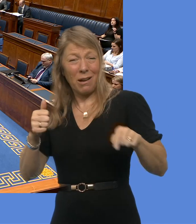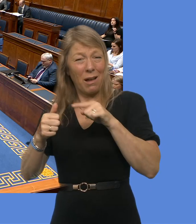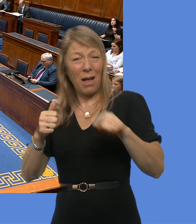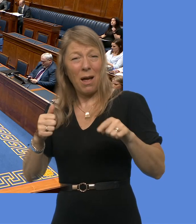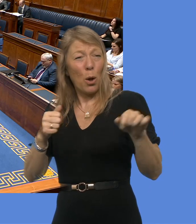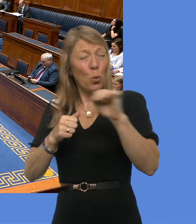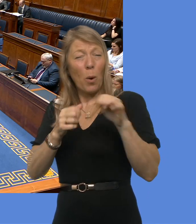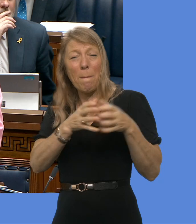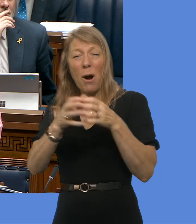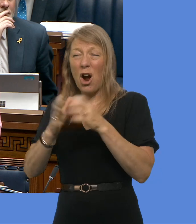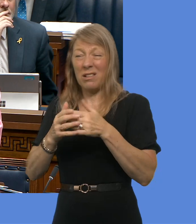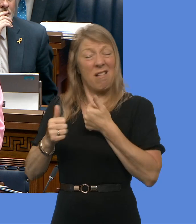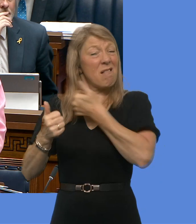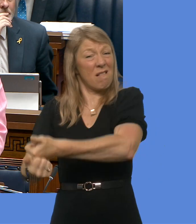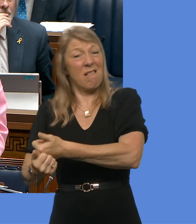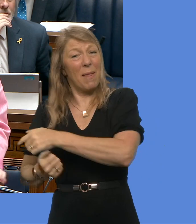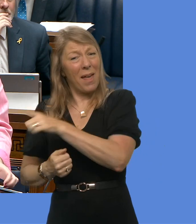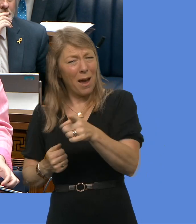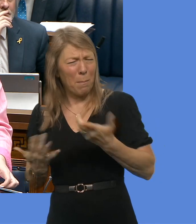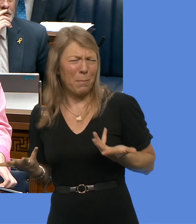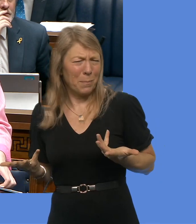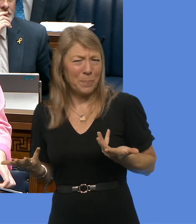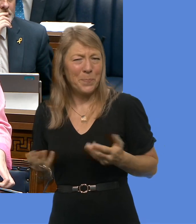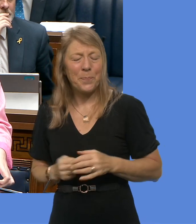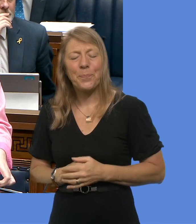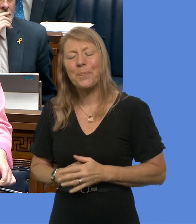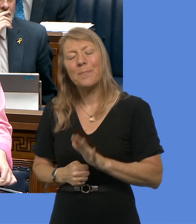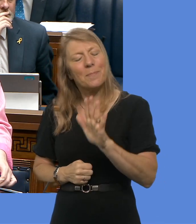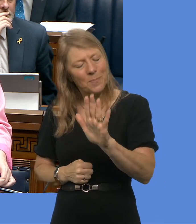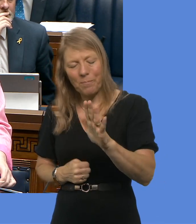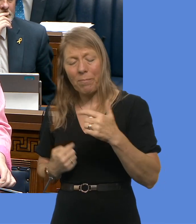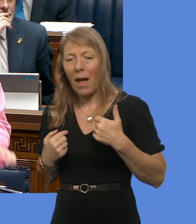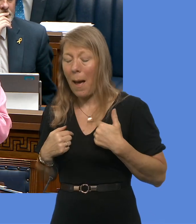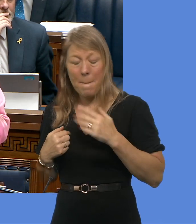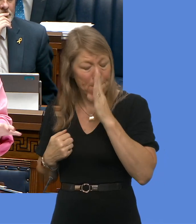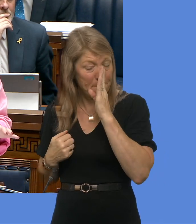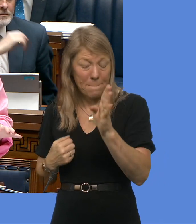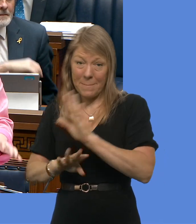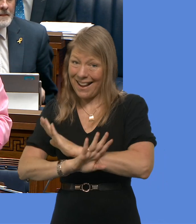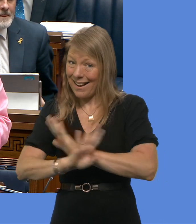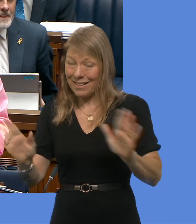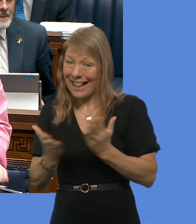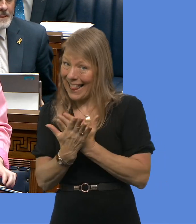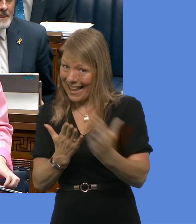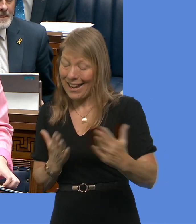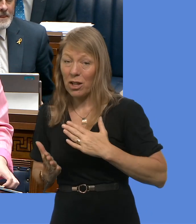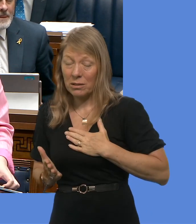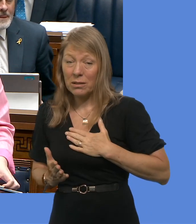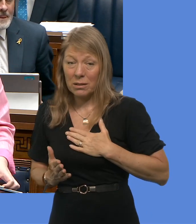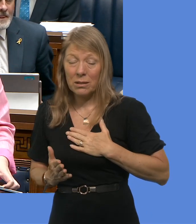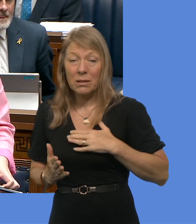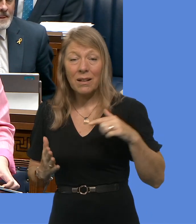I thank the member for his question. I've always been very, very clear that every person across this House, every member in